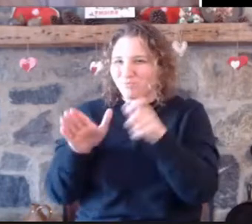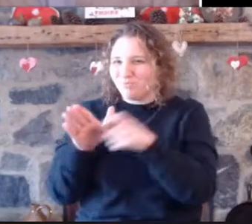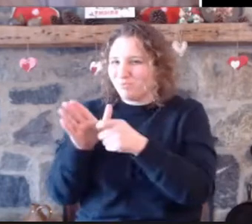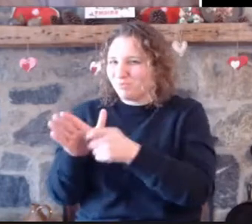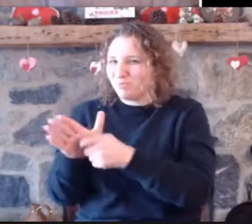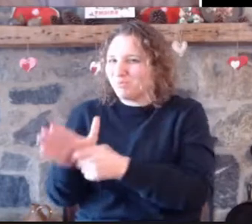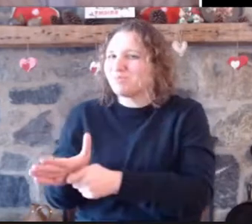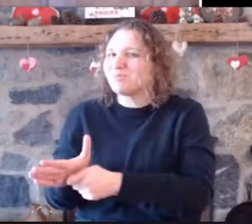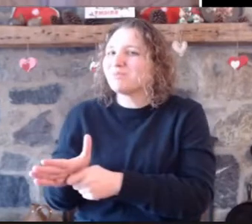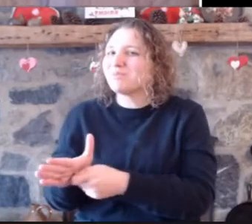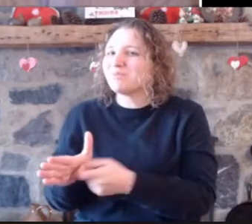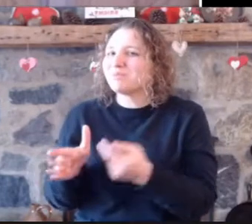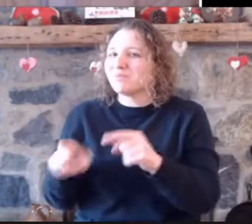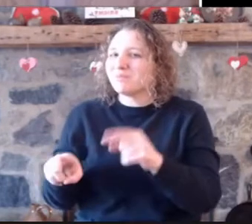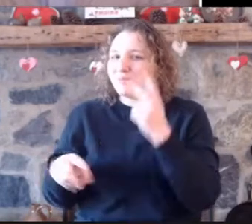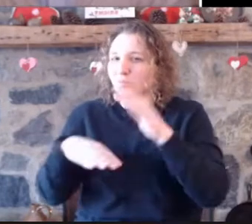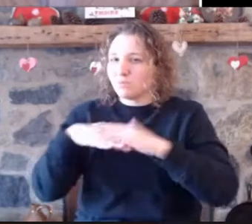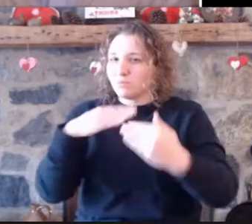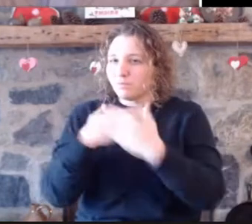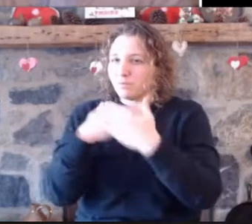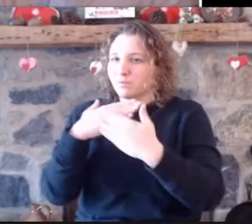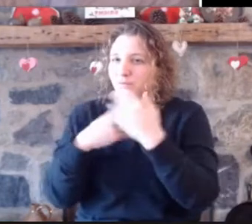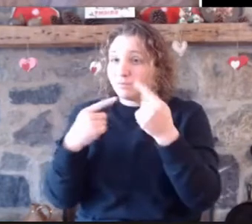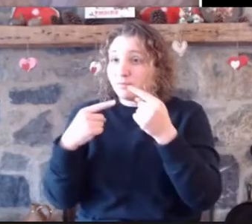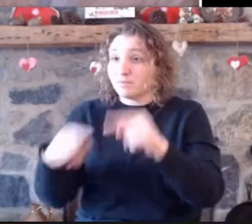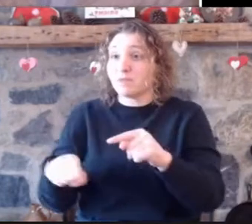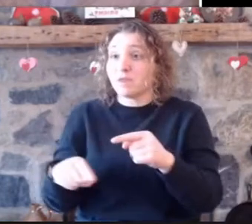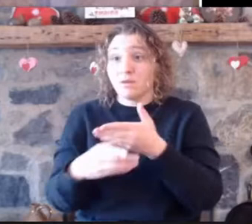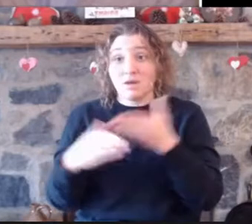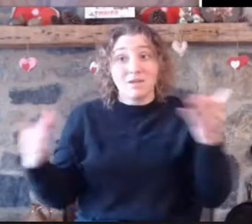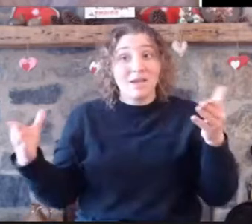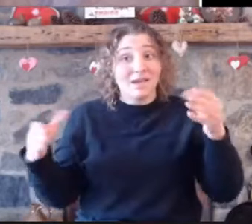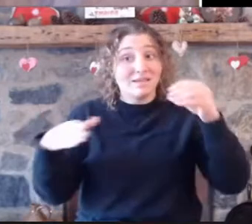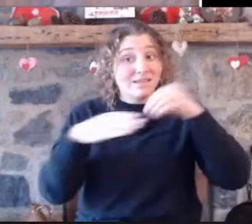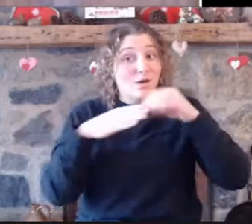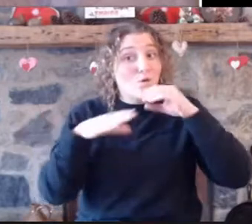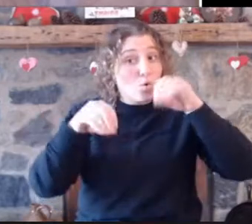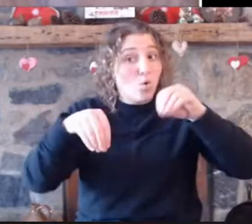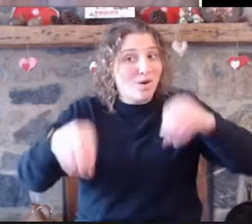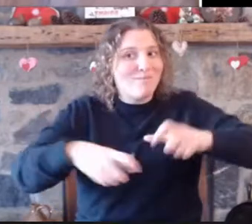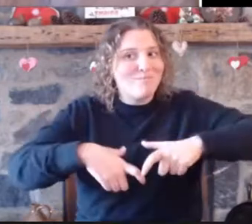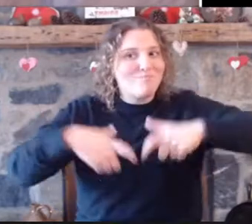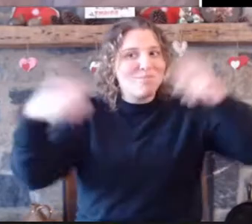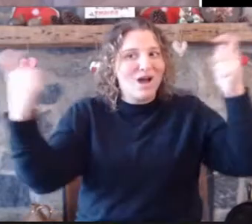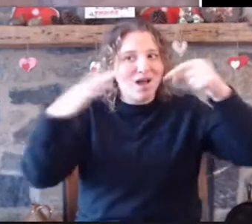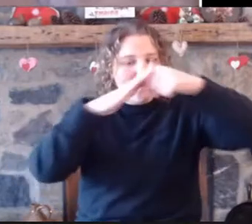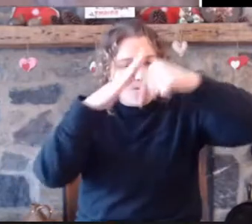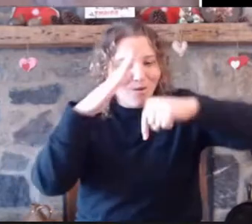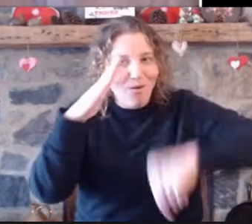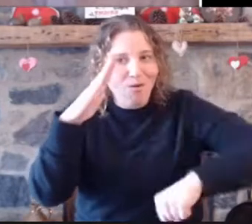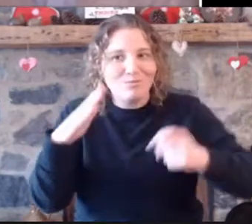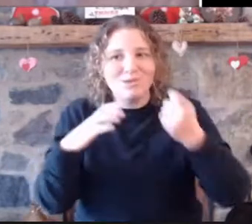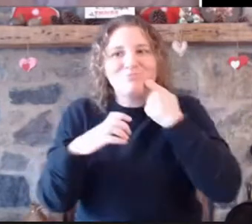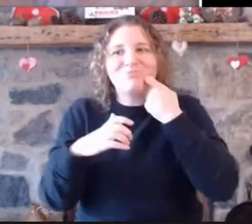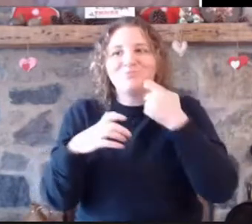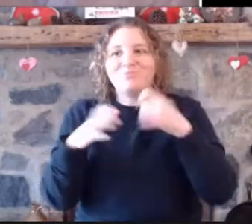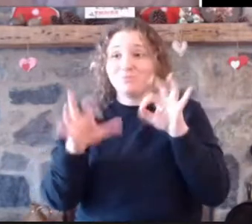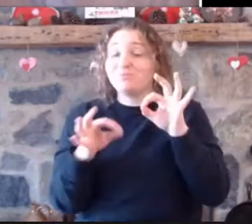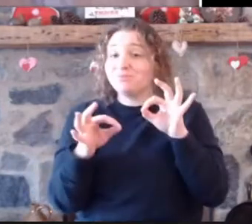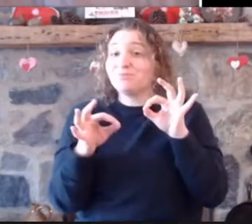This is washed up on the beach. There are things out there in the ocean, and it's a really big and really deep ocean that we are still just